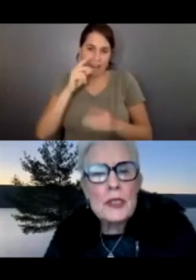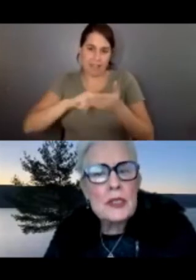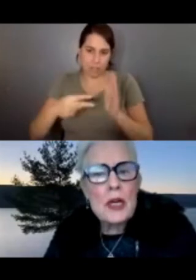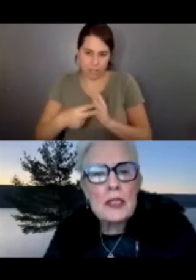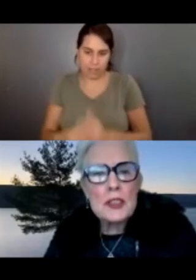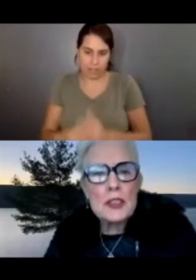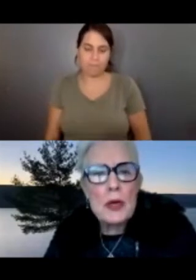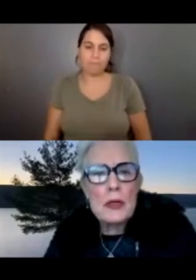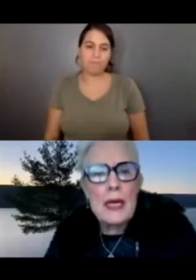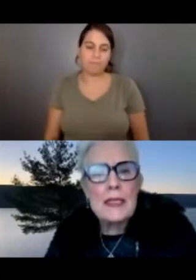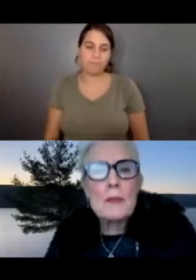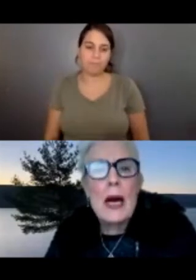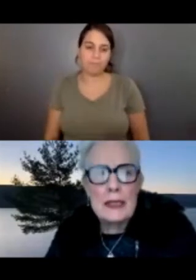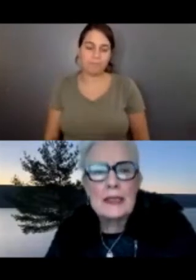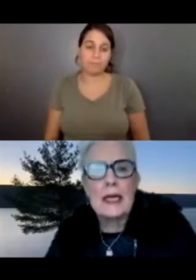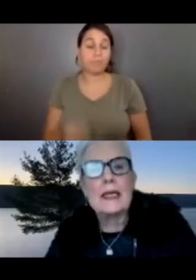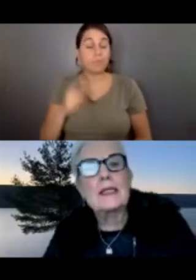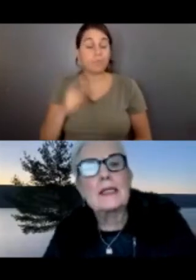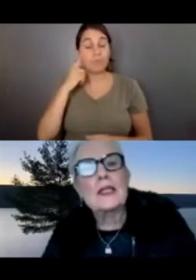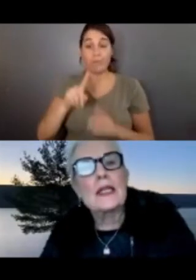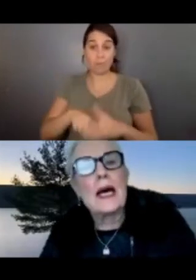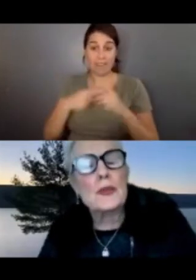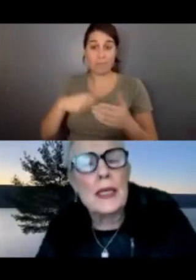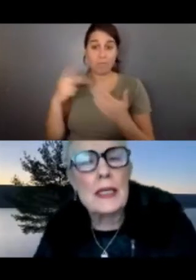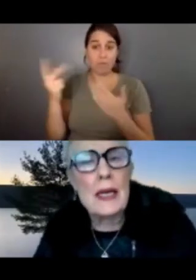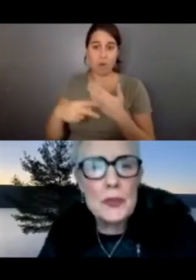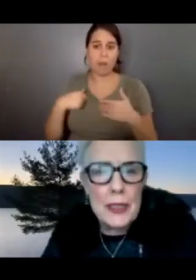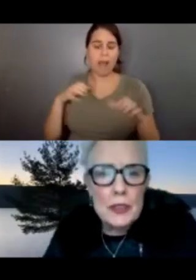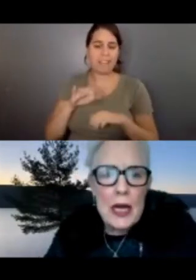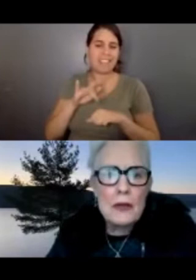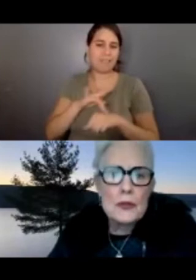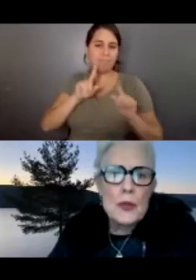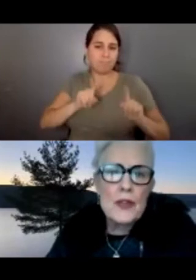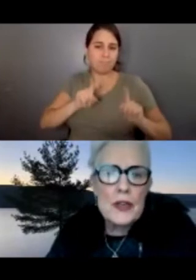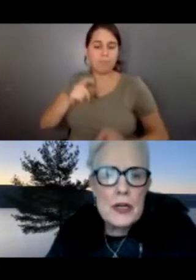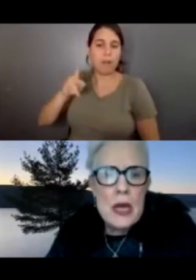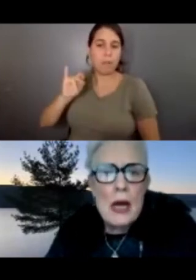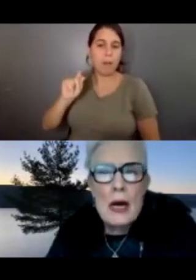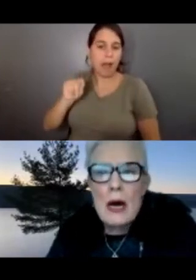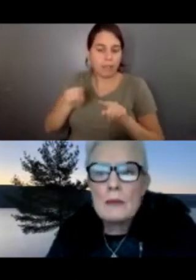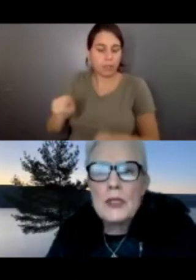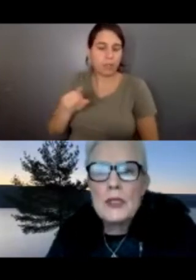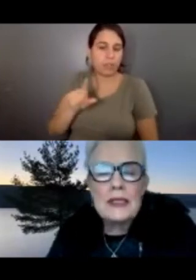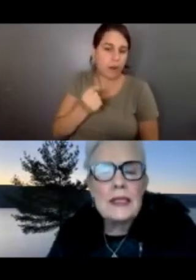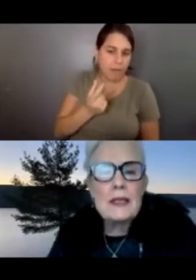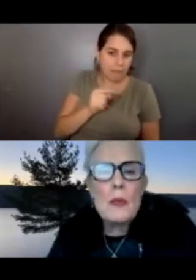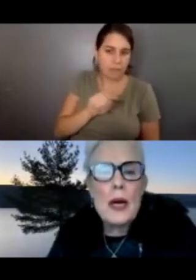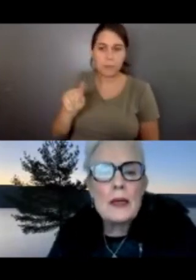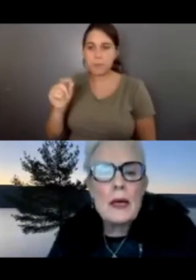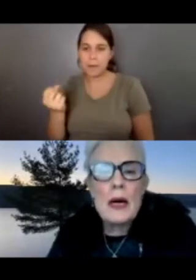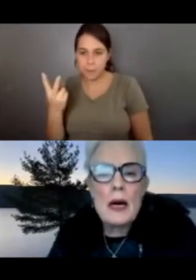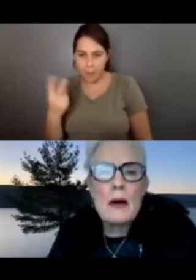So to start this program, I did a pilot study during that 2011-2012 year to see